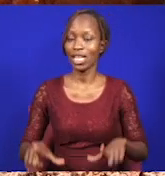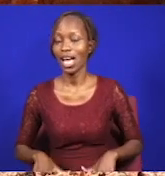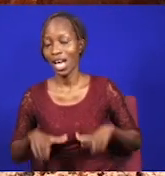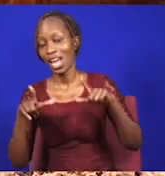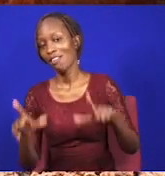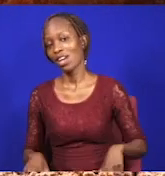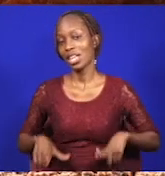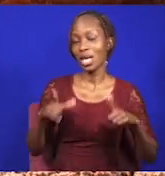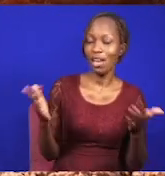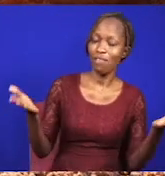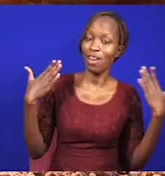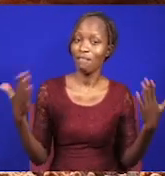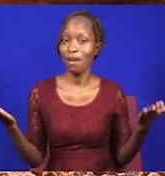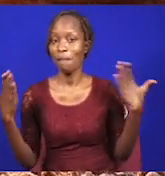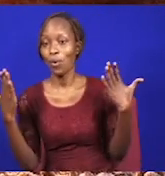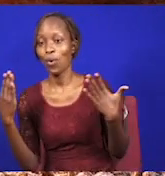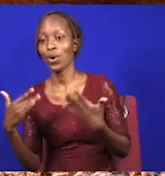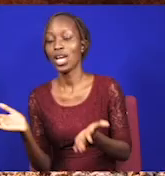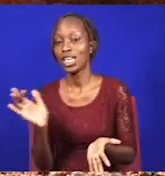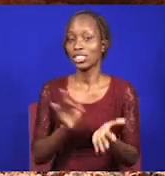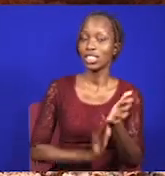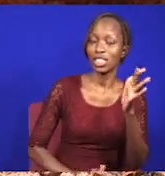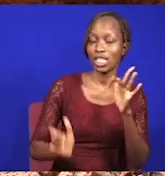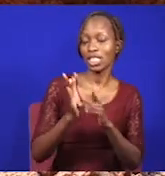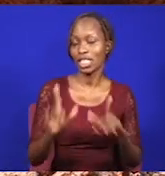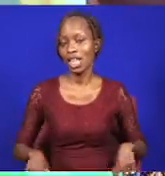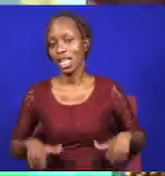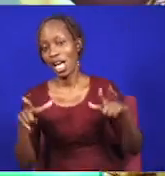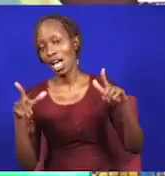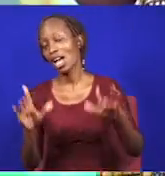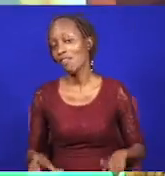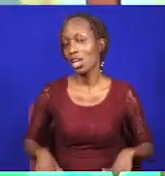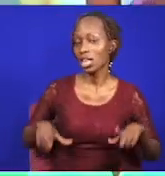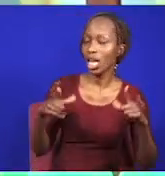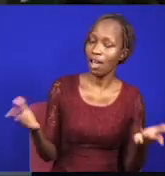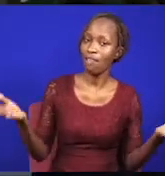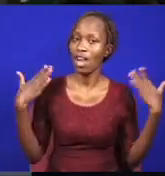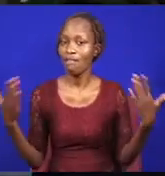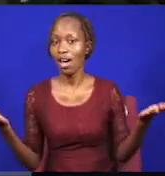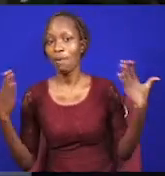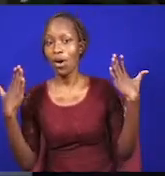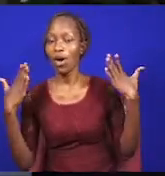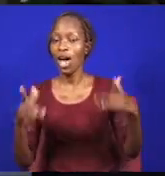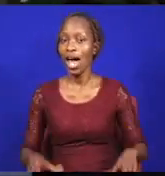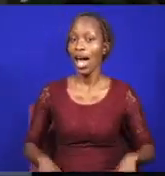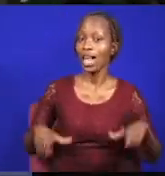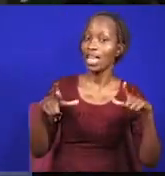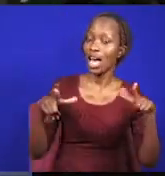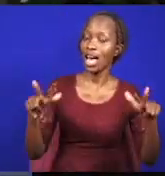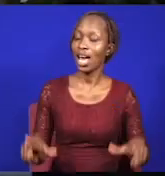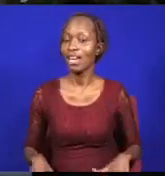Alive, alive, alive forevermore. Jesus is alive, alive